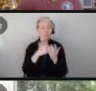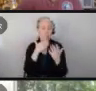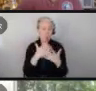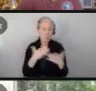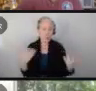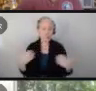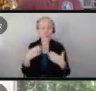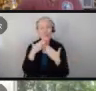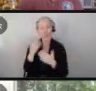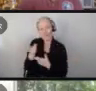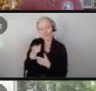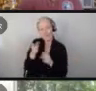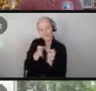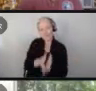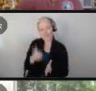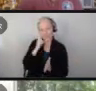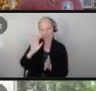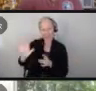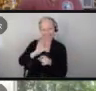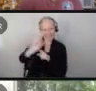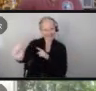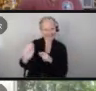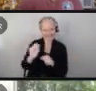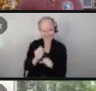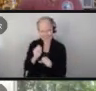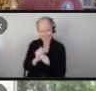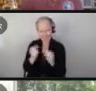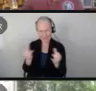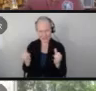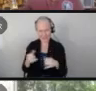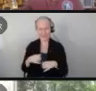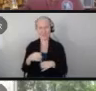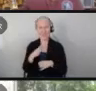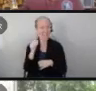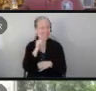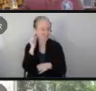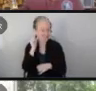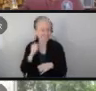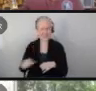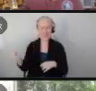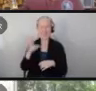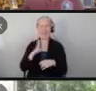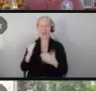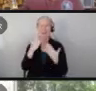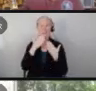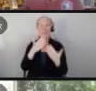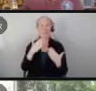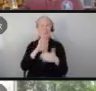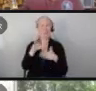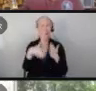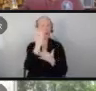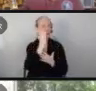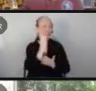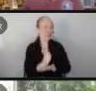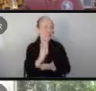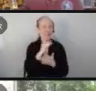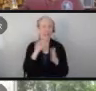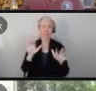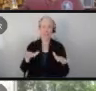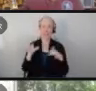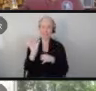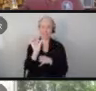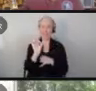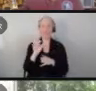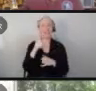to our interpreters for their awesome job that they've been doing today and yesterday. And thank you to all the presenters and the audience. We'll see you back